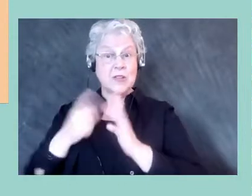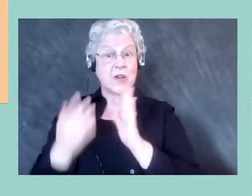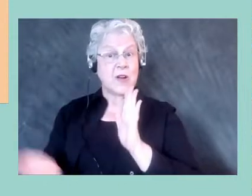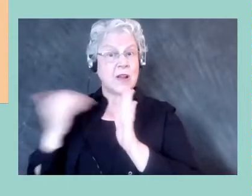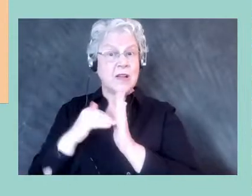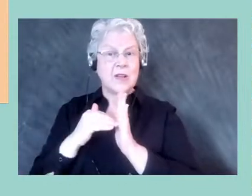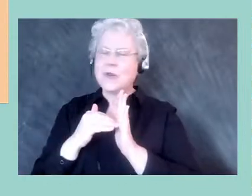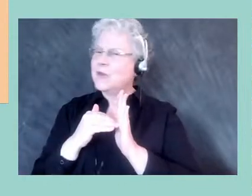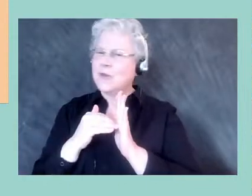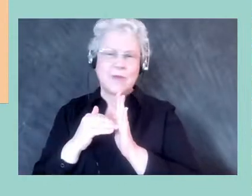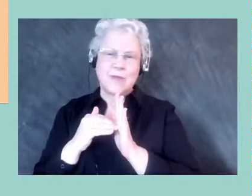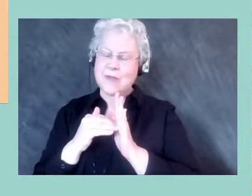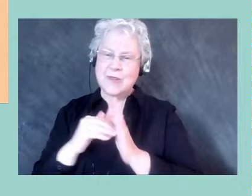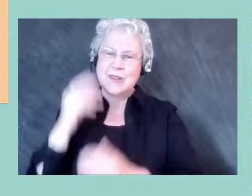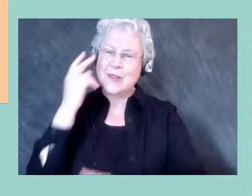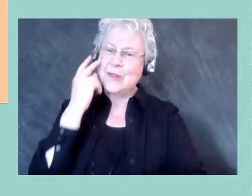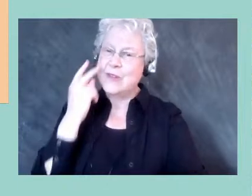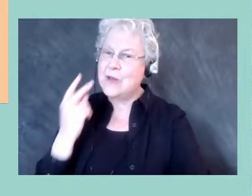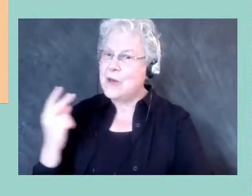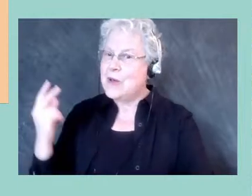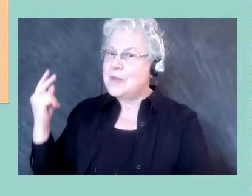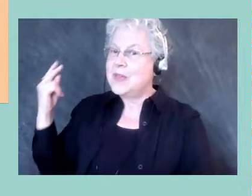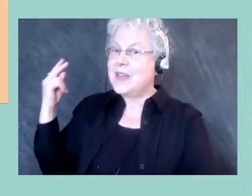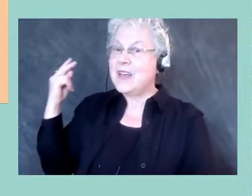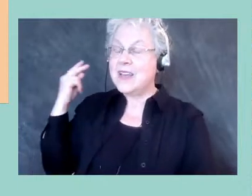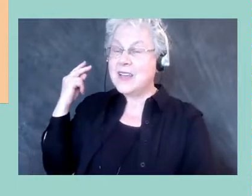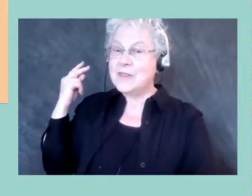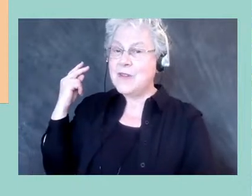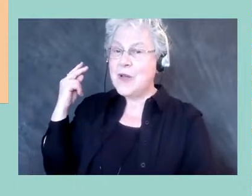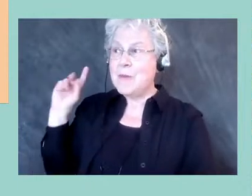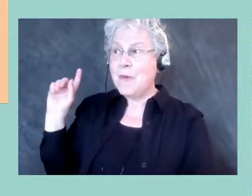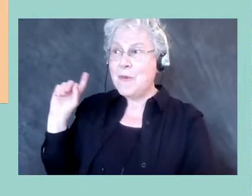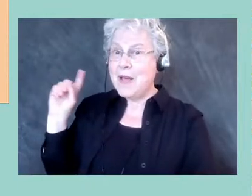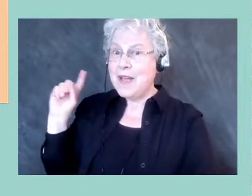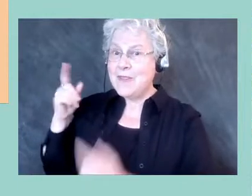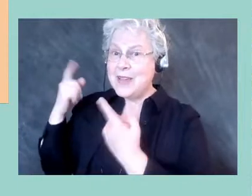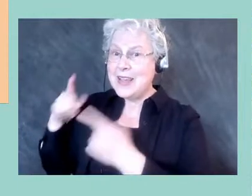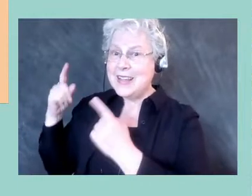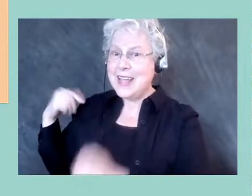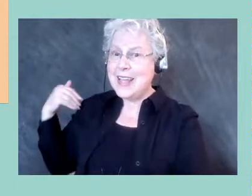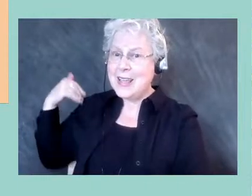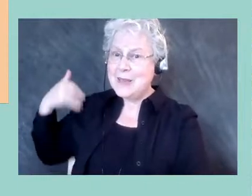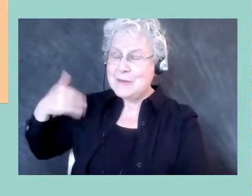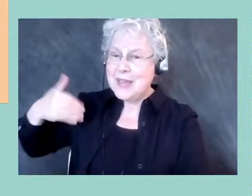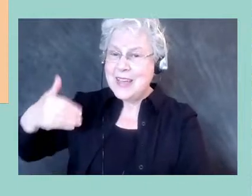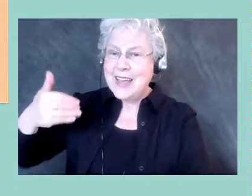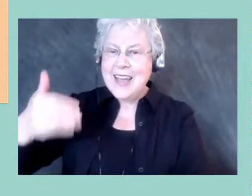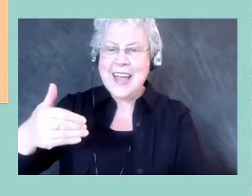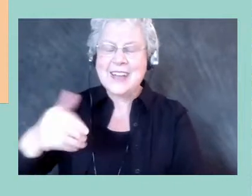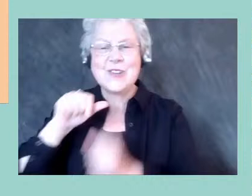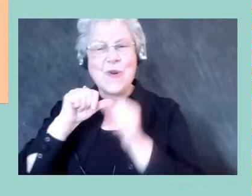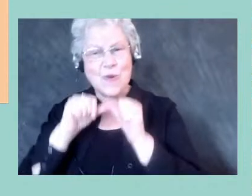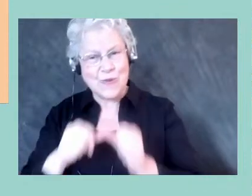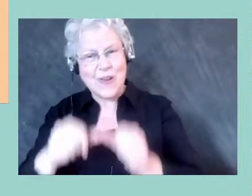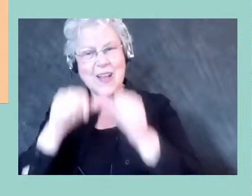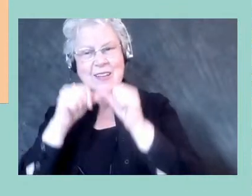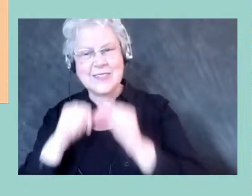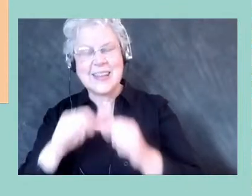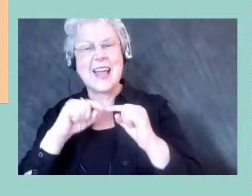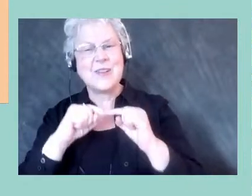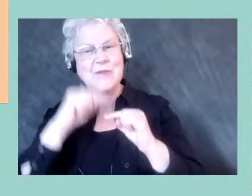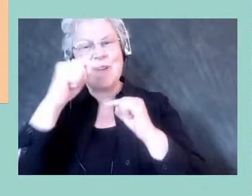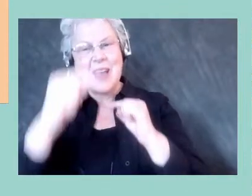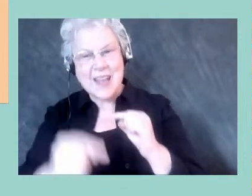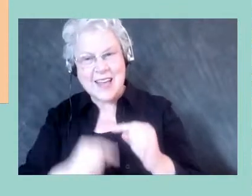We can't return, we can only look behind from where we came, and